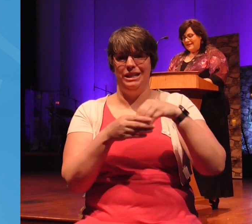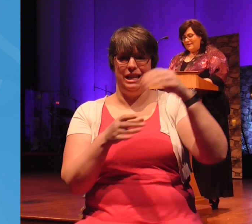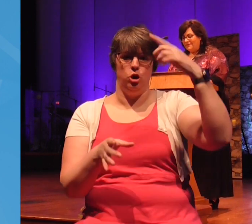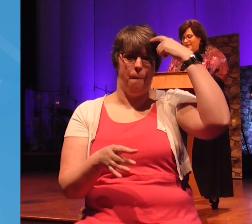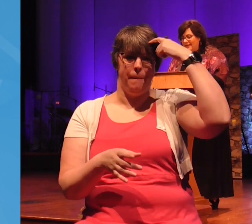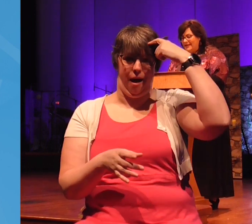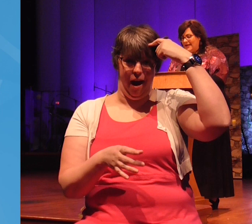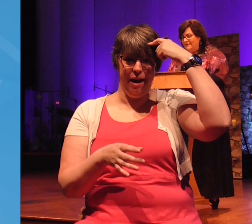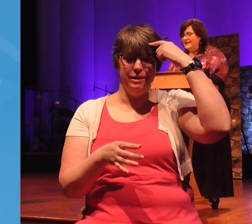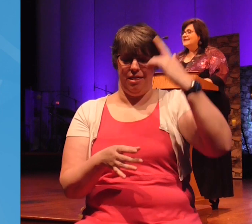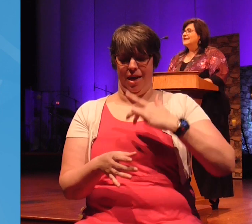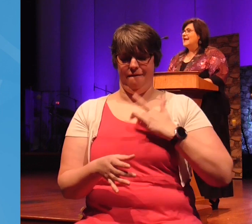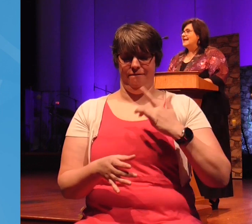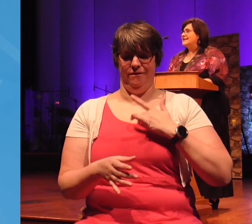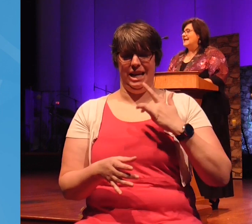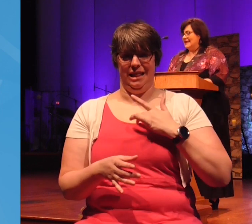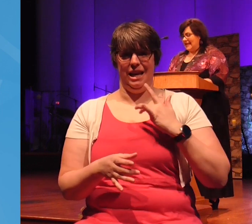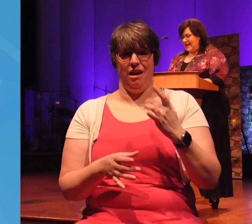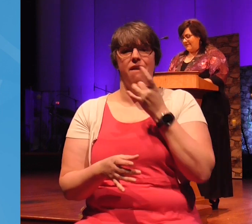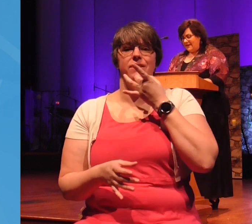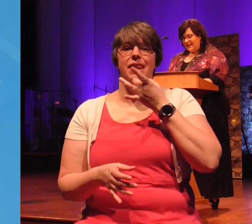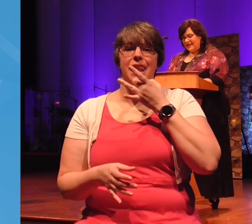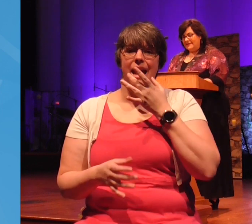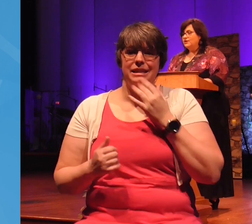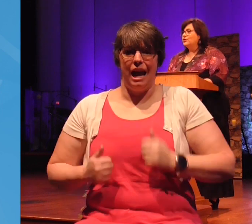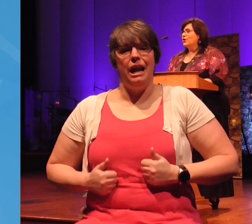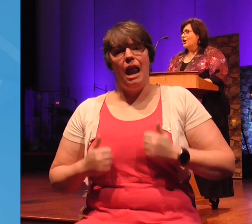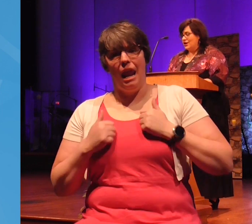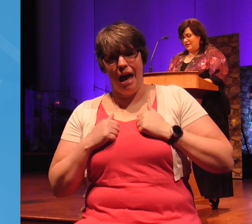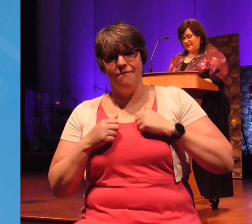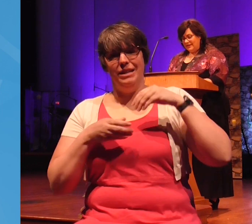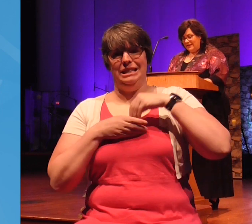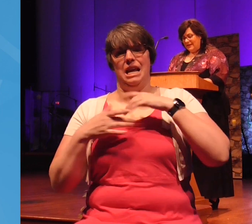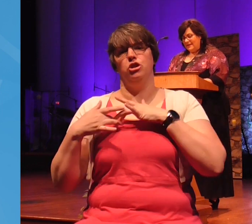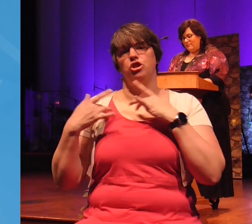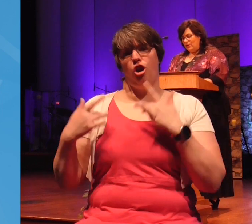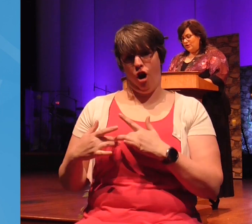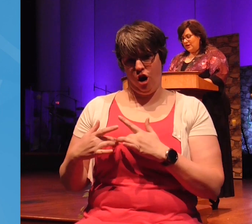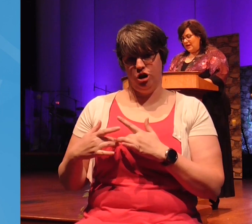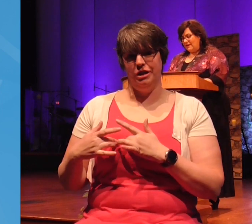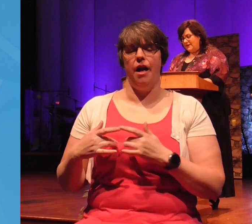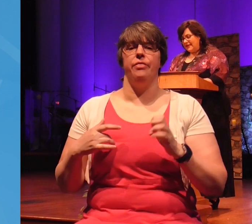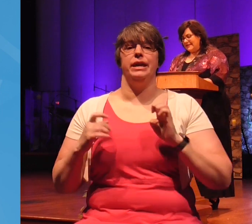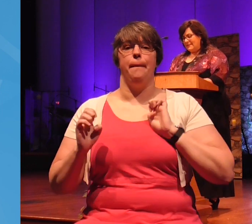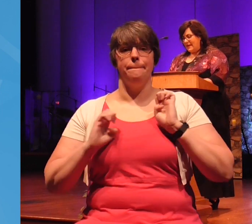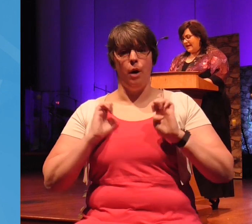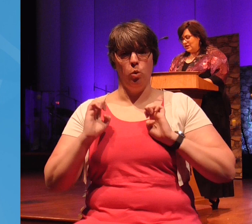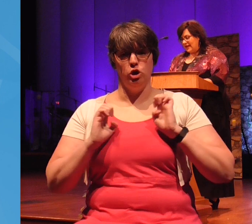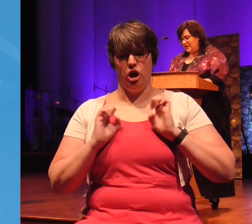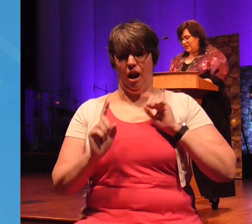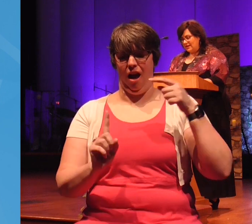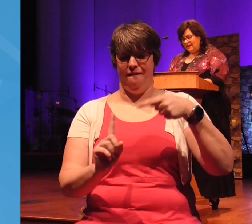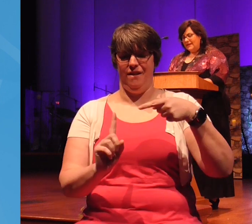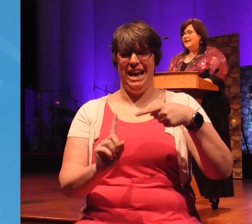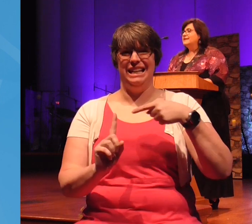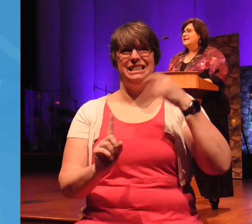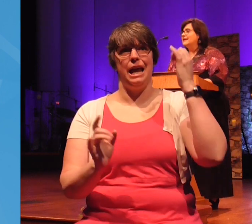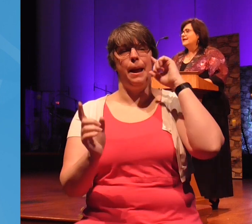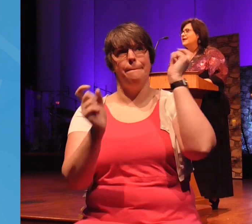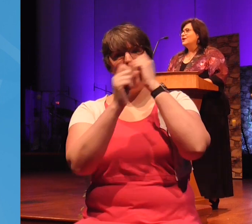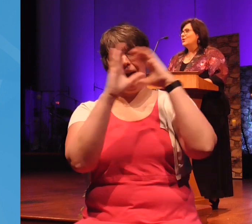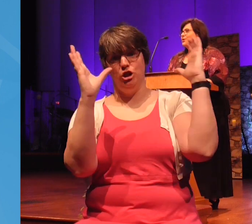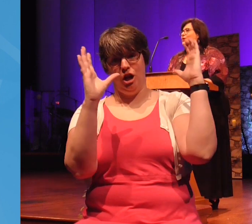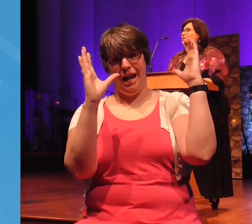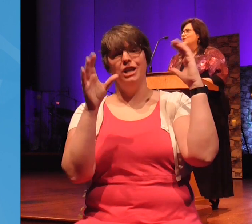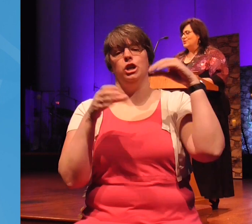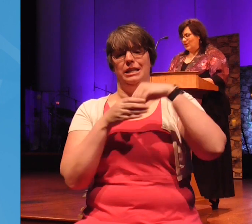mind. The feeling of its light and life is in your heart. And the emotion of its imagination is